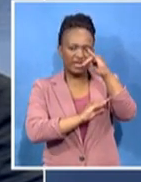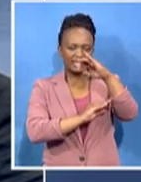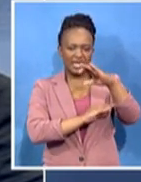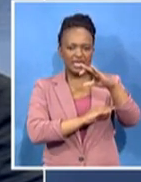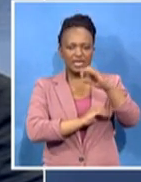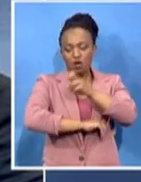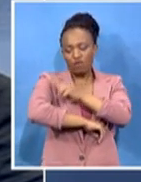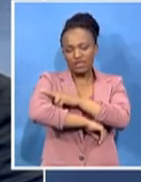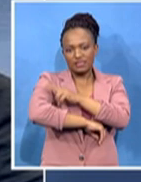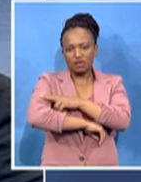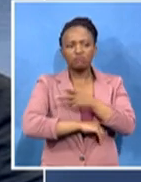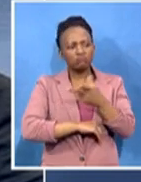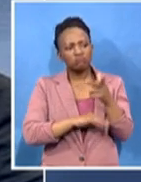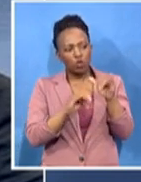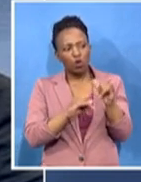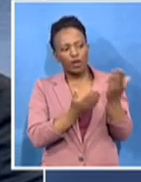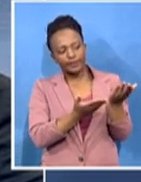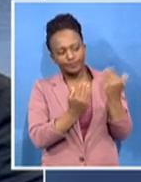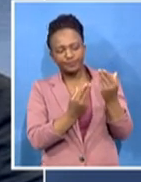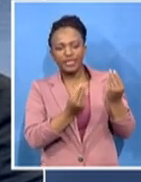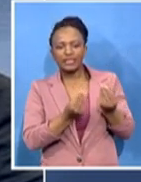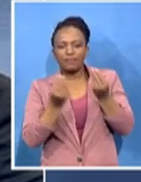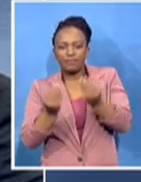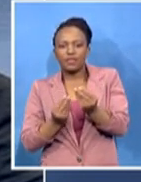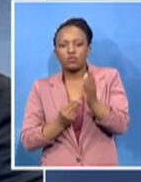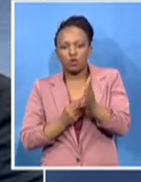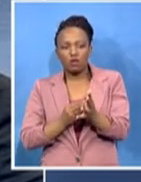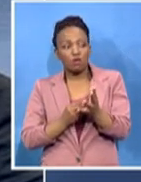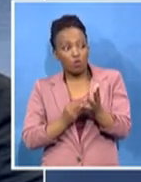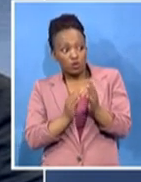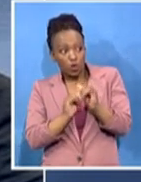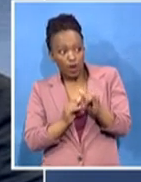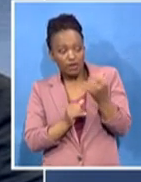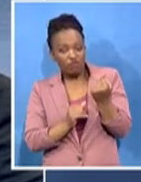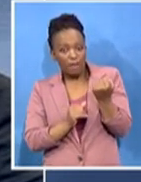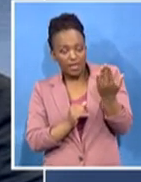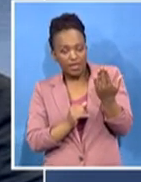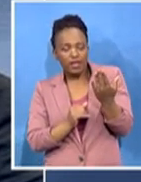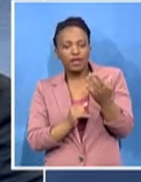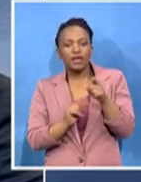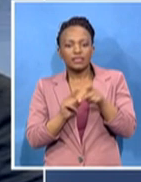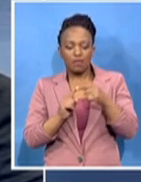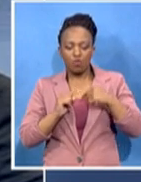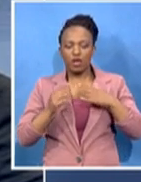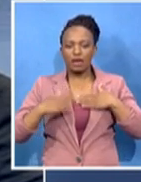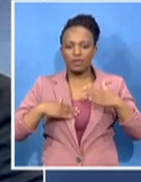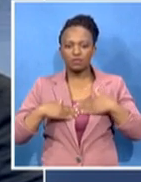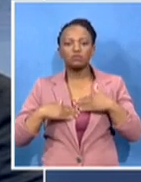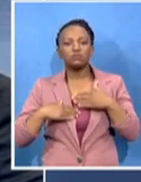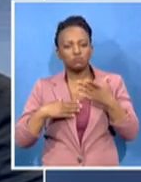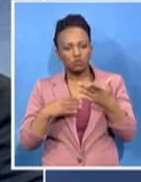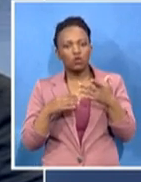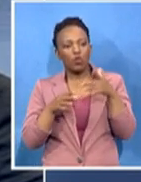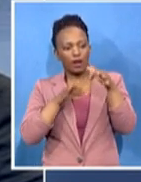submission of the appeal, and as an administration we will then give effect to the decision of the Commission